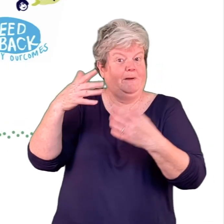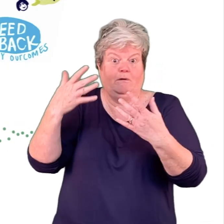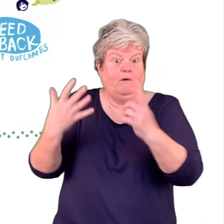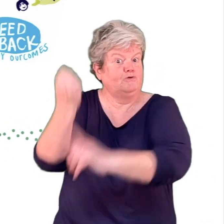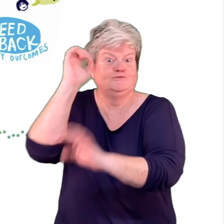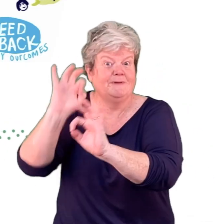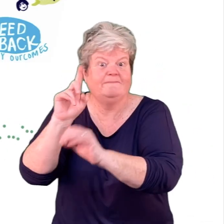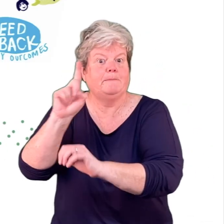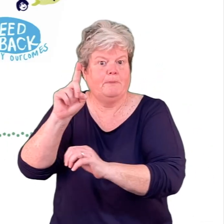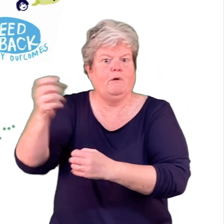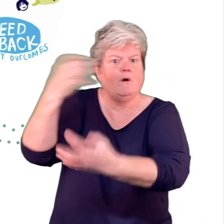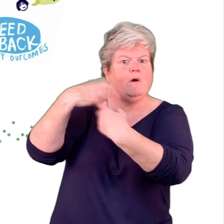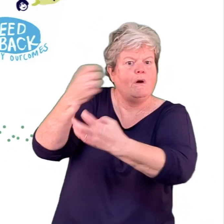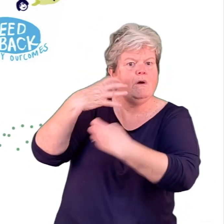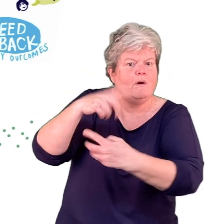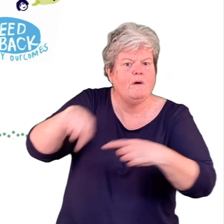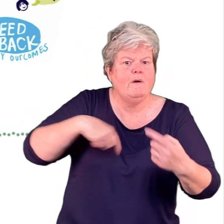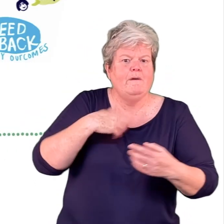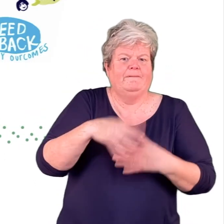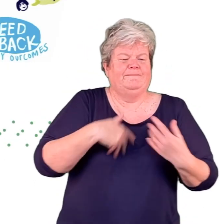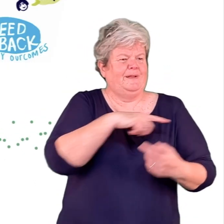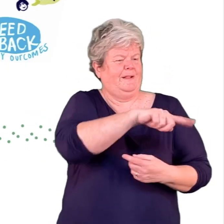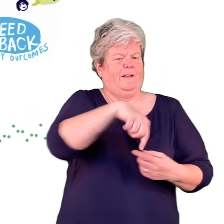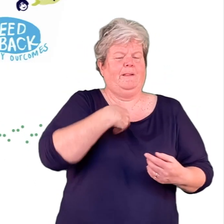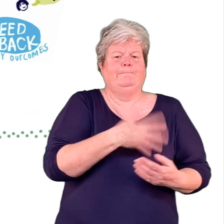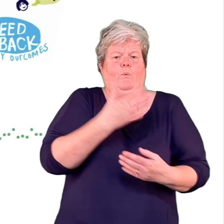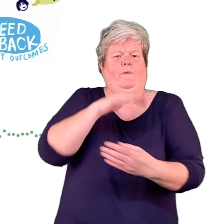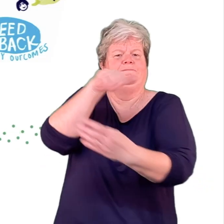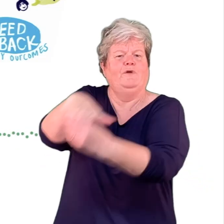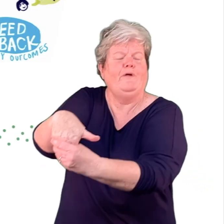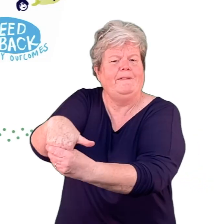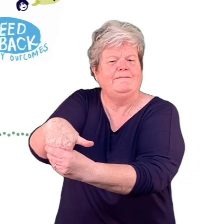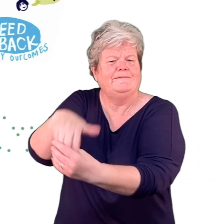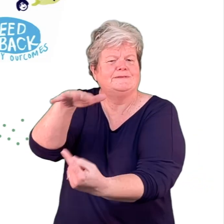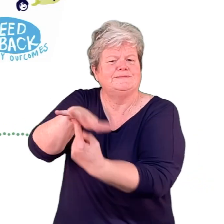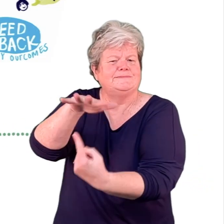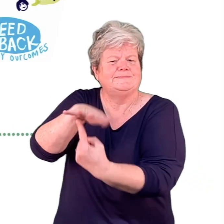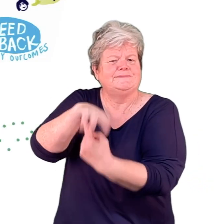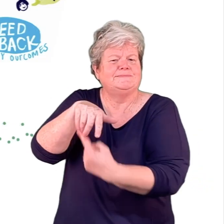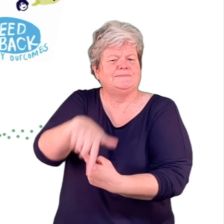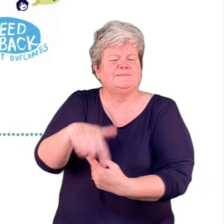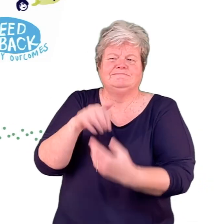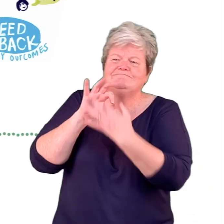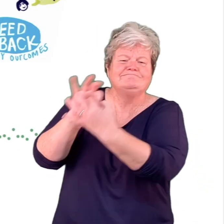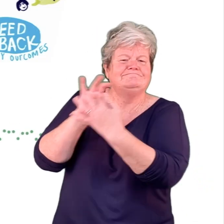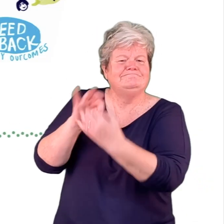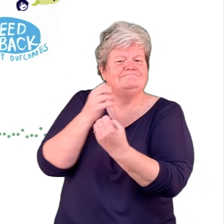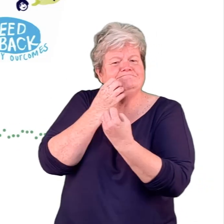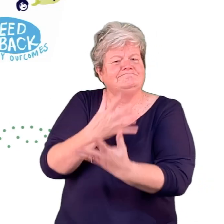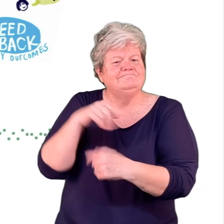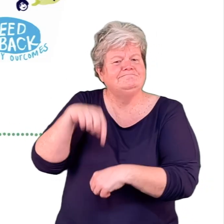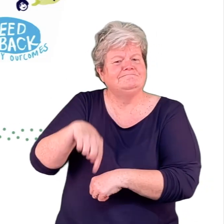the project kind of intended, we'd rather know. And it means our members are more willing to get involved. And